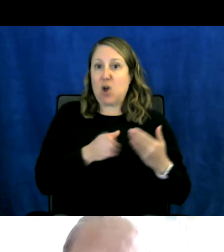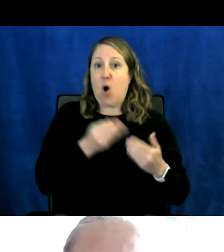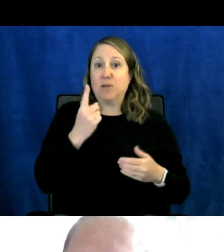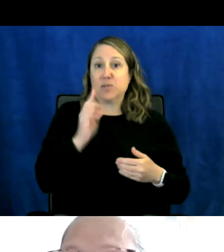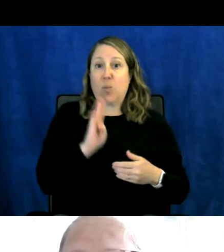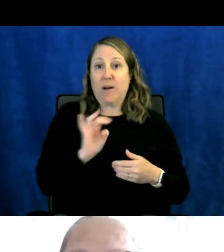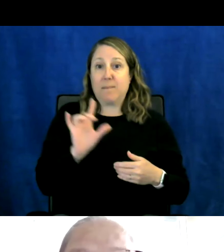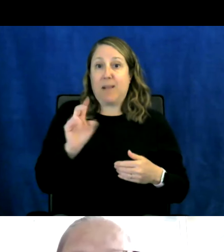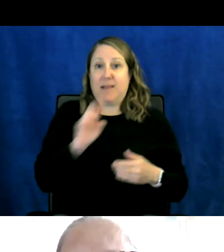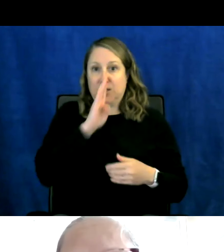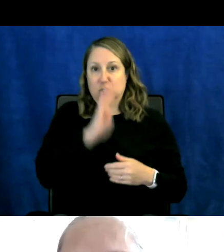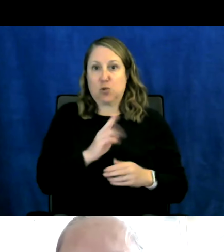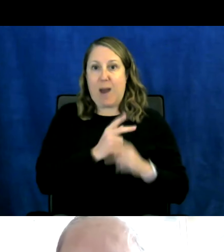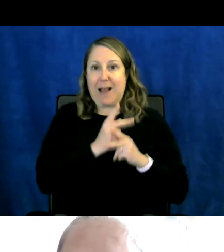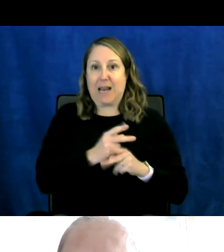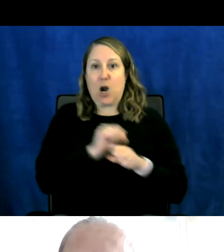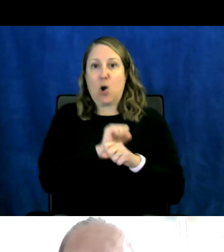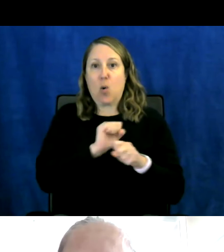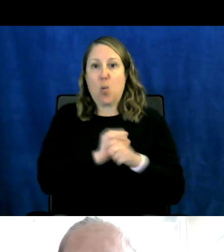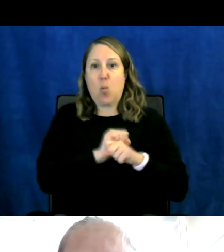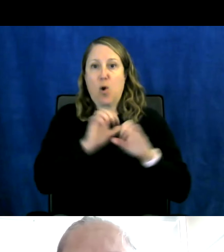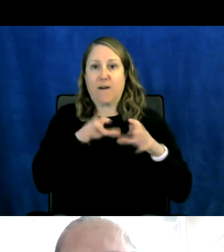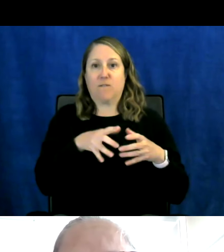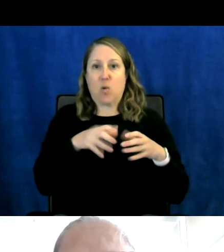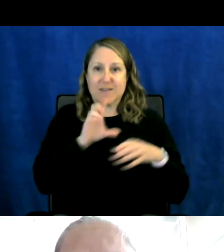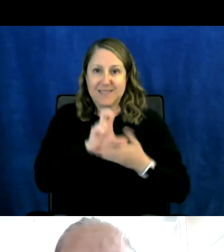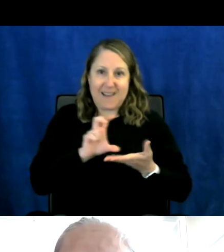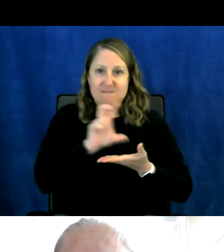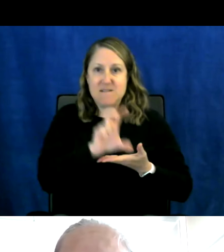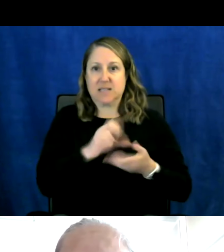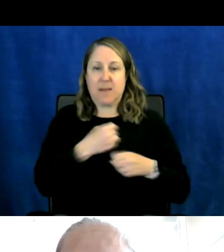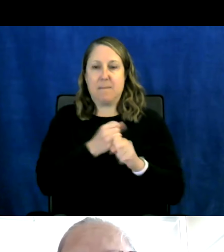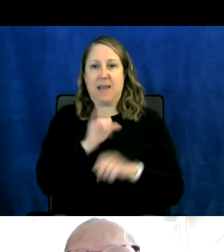workforce investments, strengthening IHSS, and